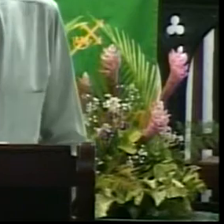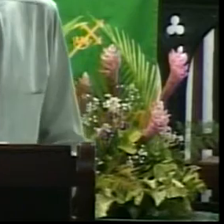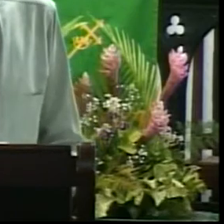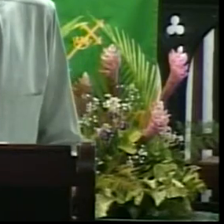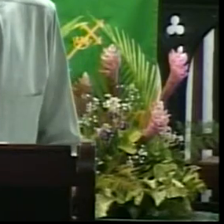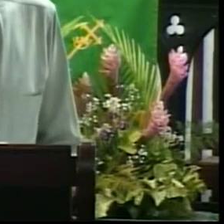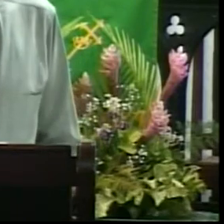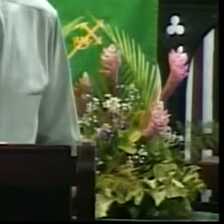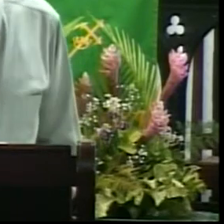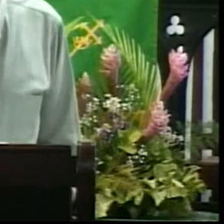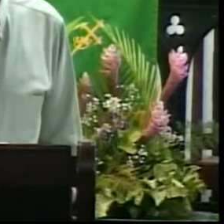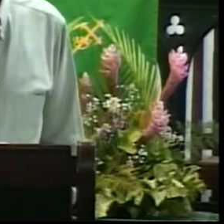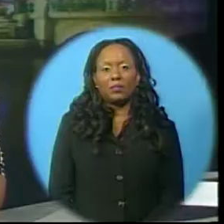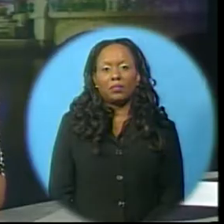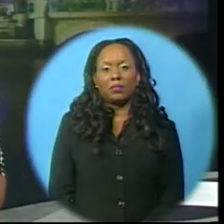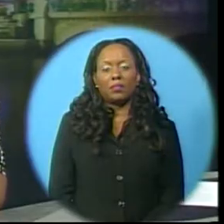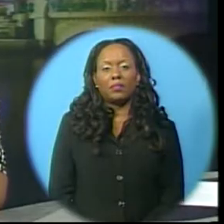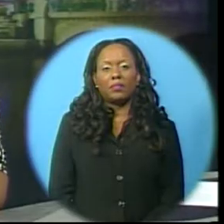to your advantage.